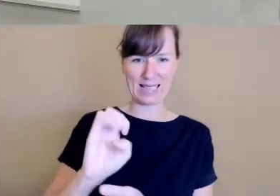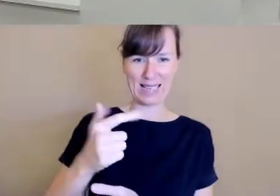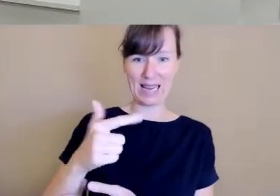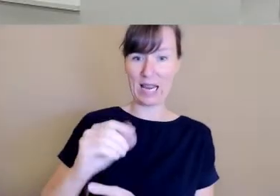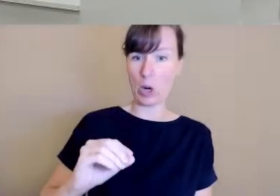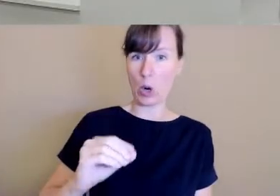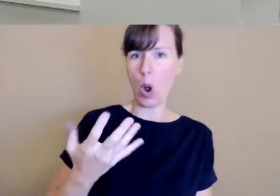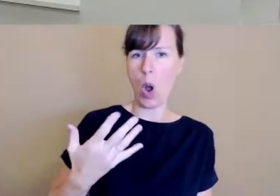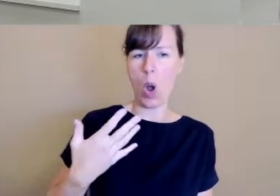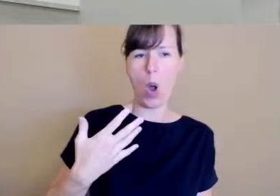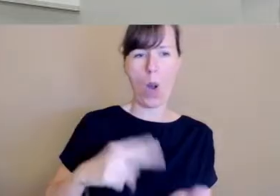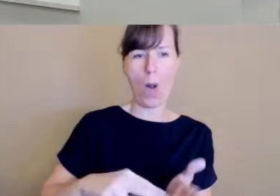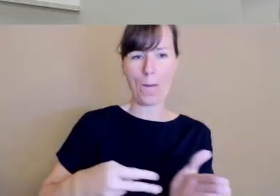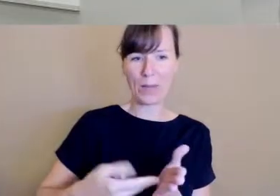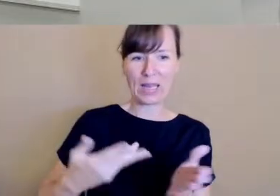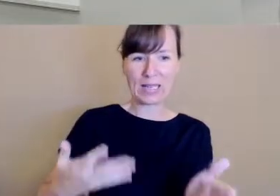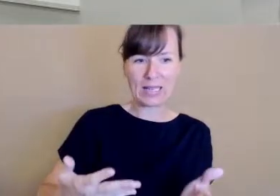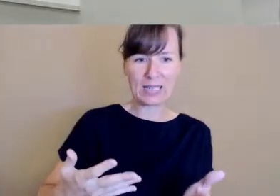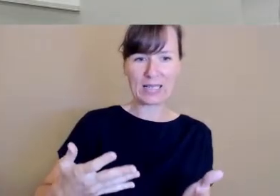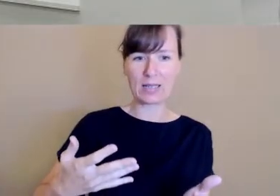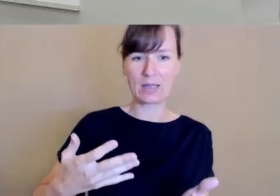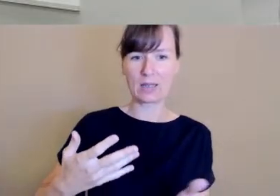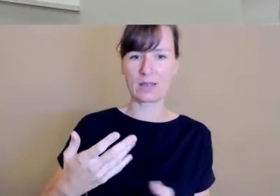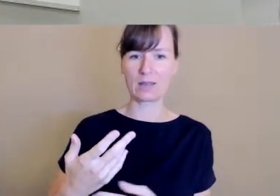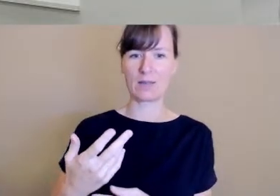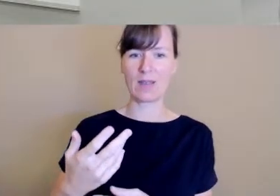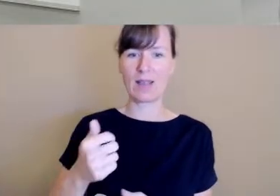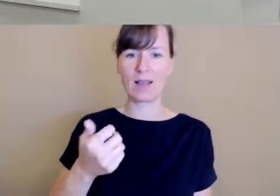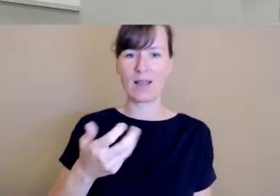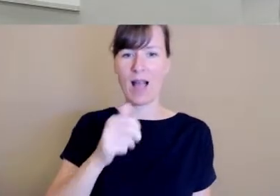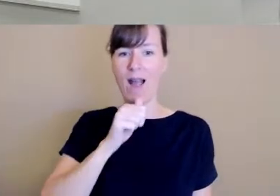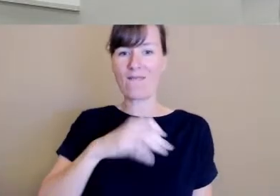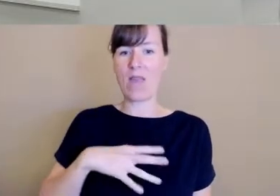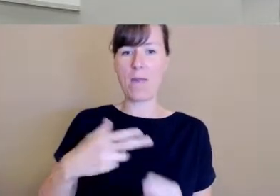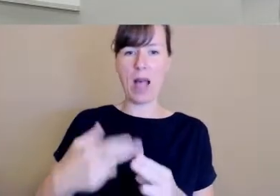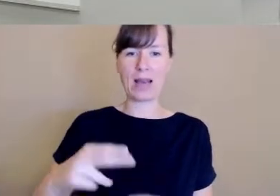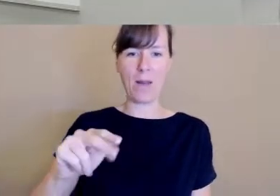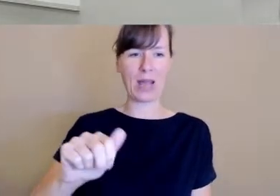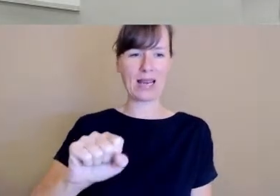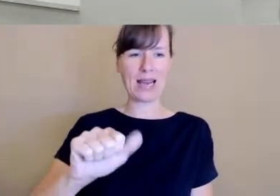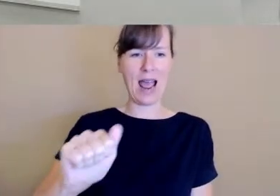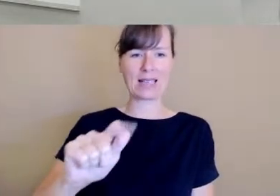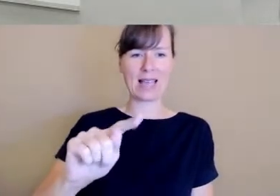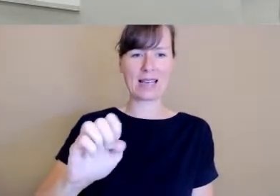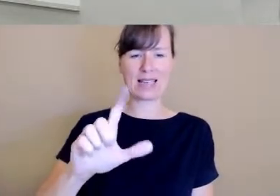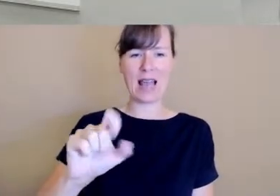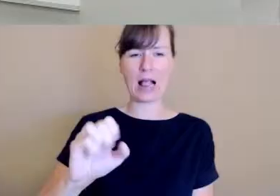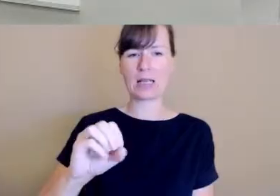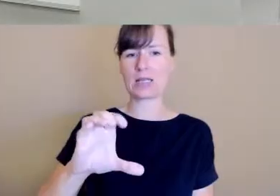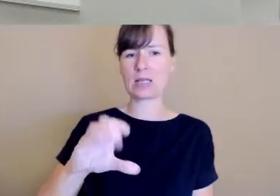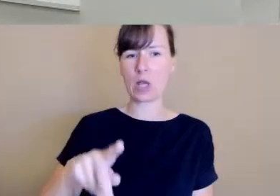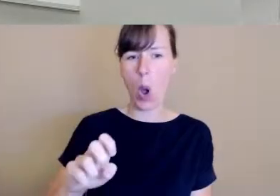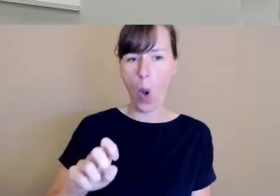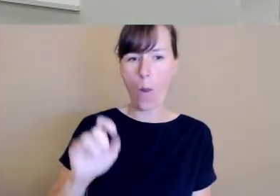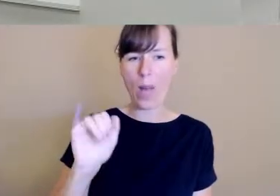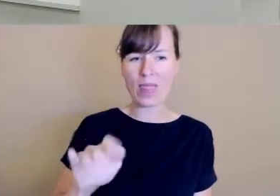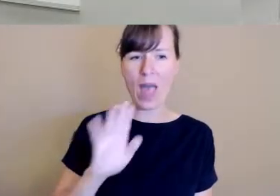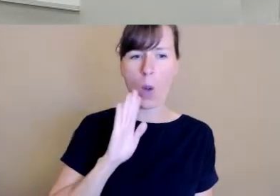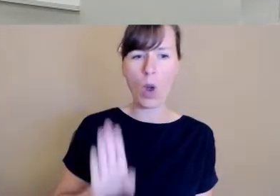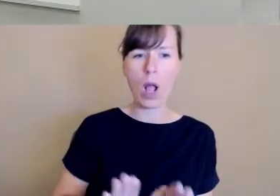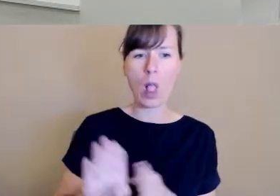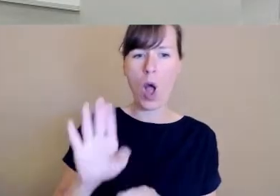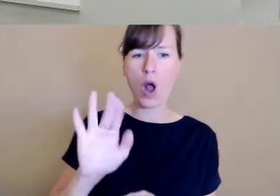on names. How about her? And I do not know her last name, but let your crack student research find out. But you're going to launch